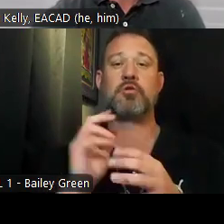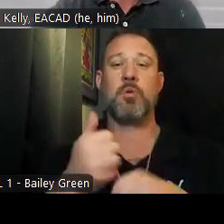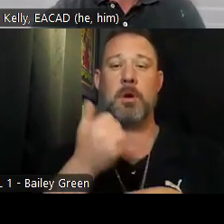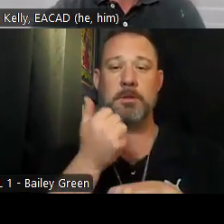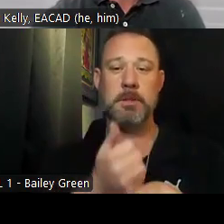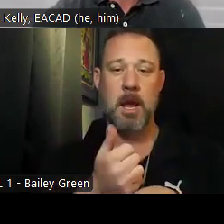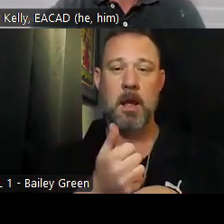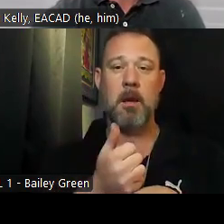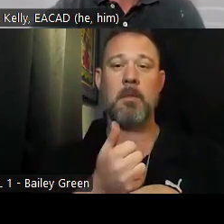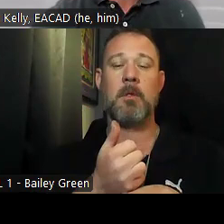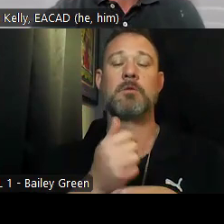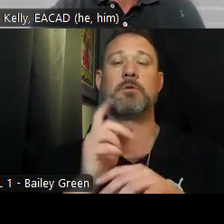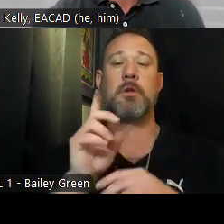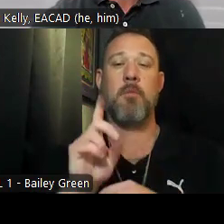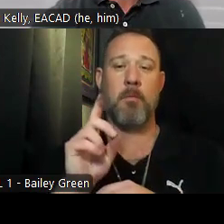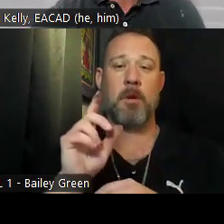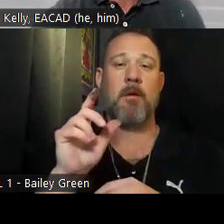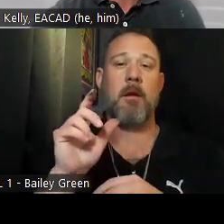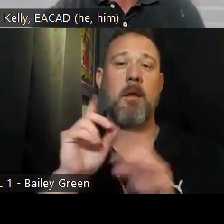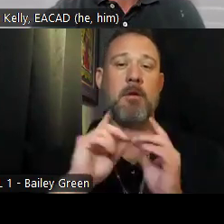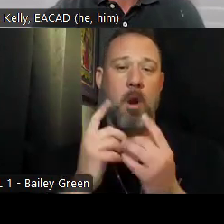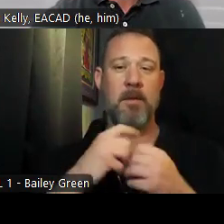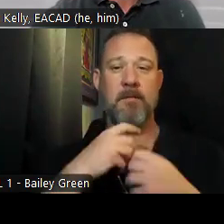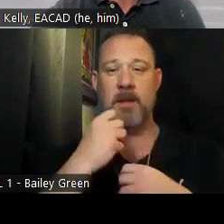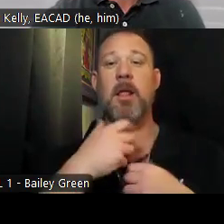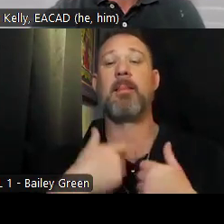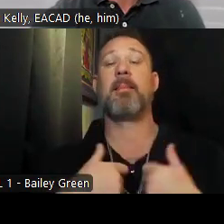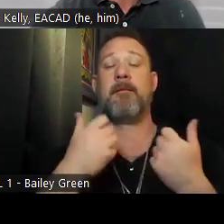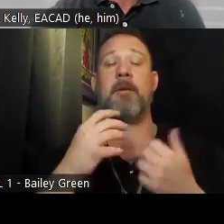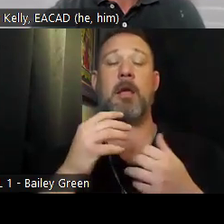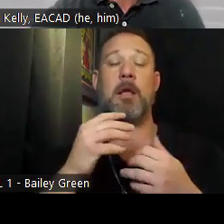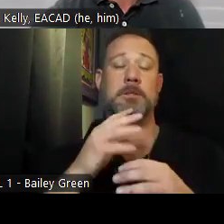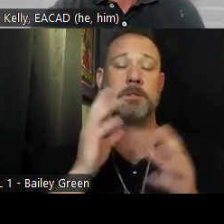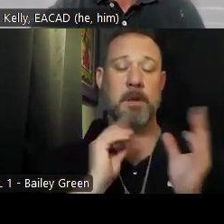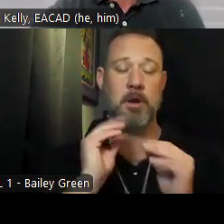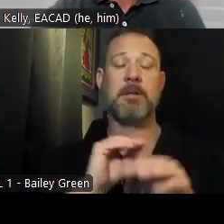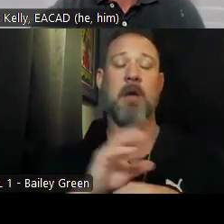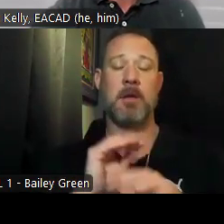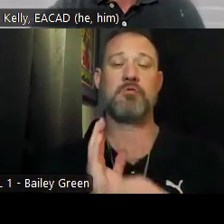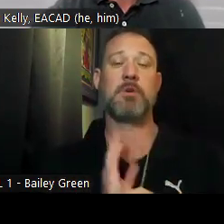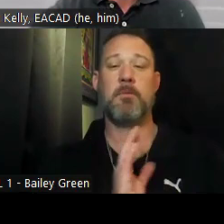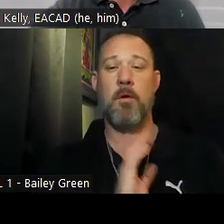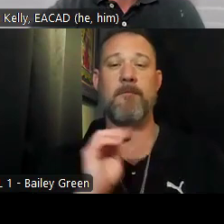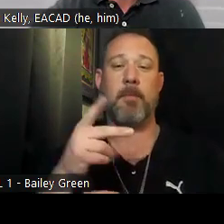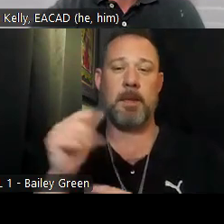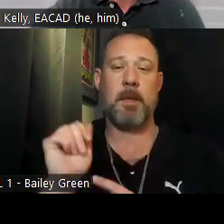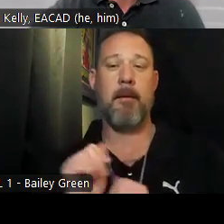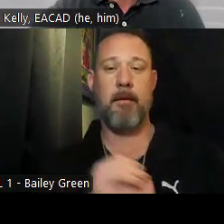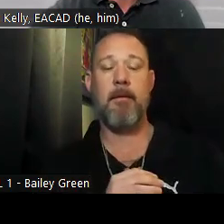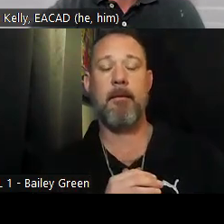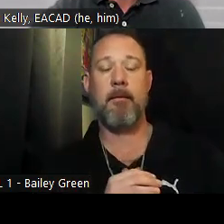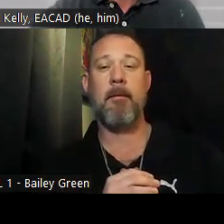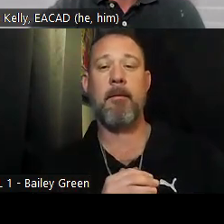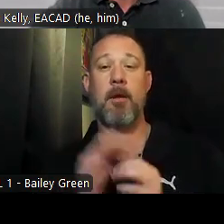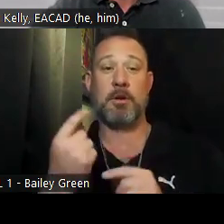establish the Department of Aging's first lived experience advisory board for the master plan for aging. And to date,